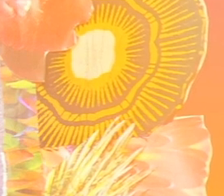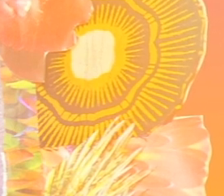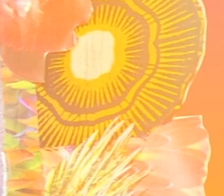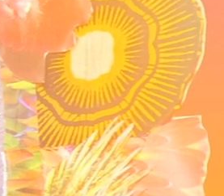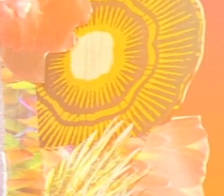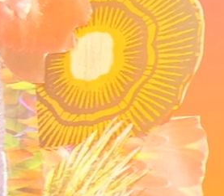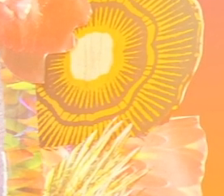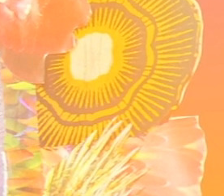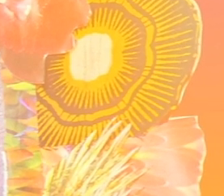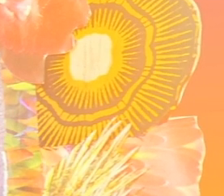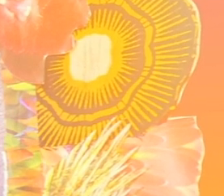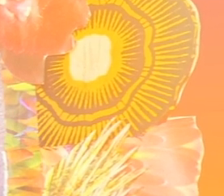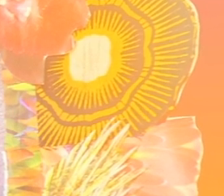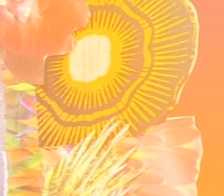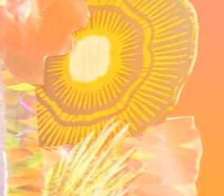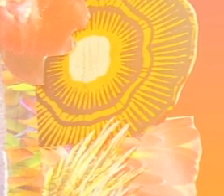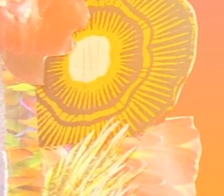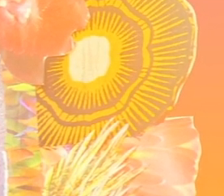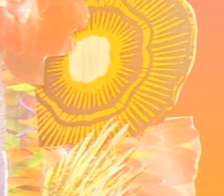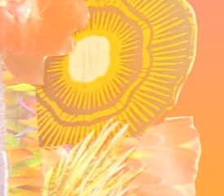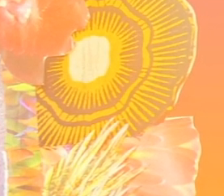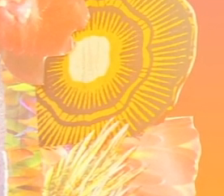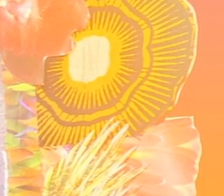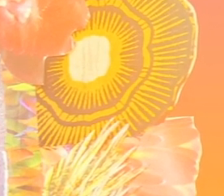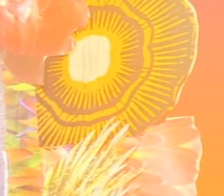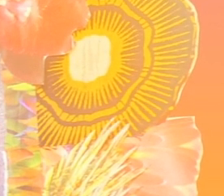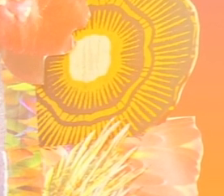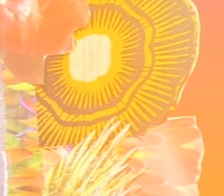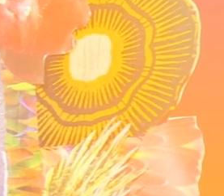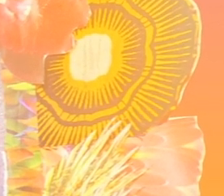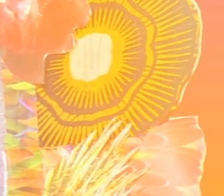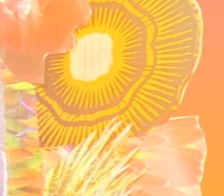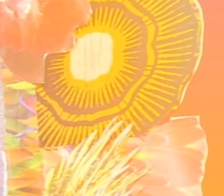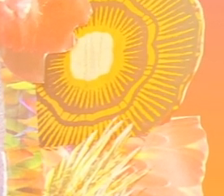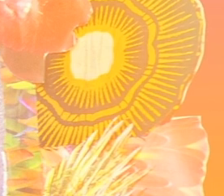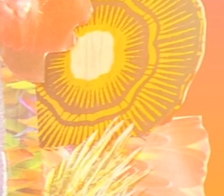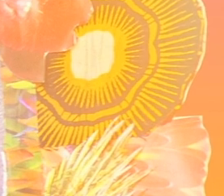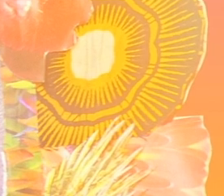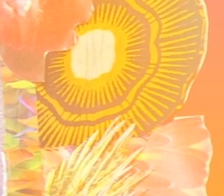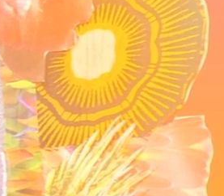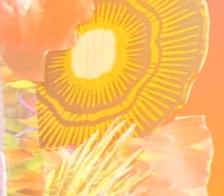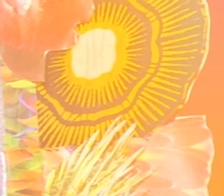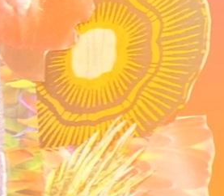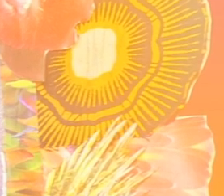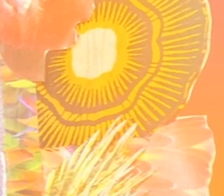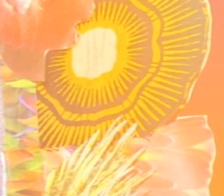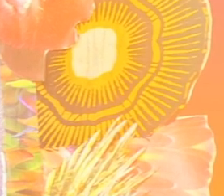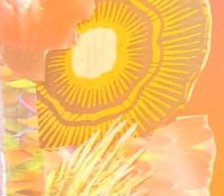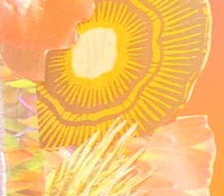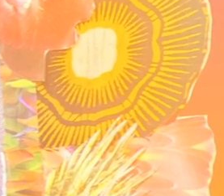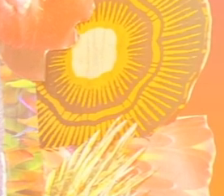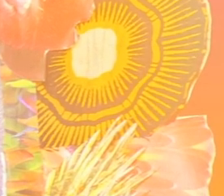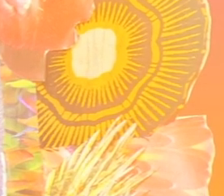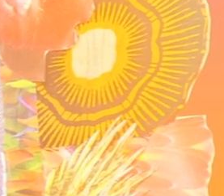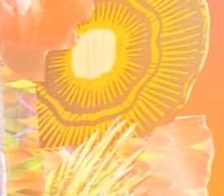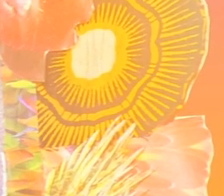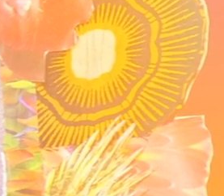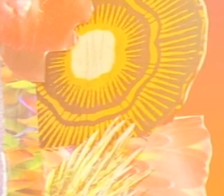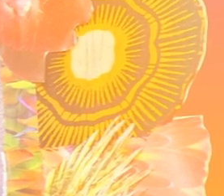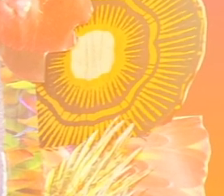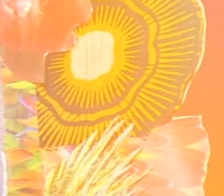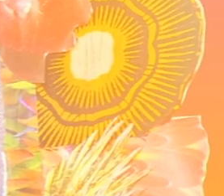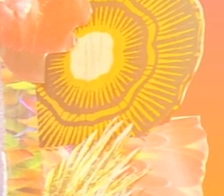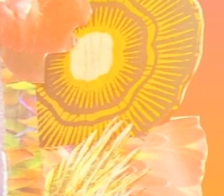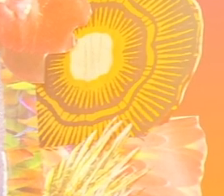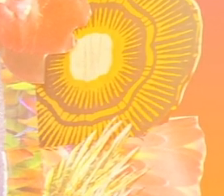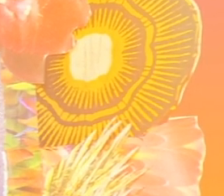I'm just, I guess I'm a performer, but I feel creative. I feel I need to be around people.